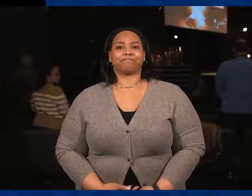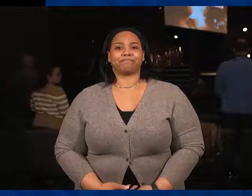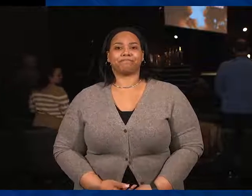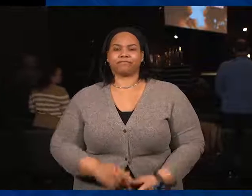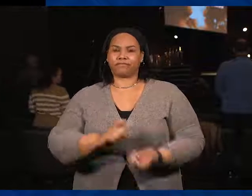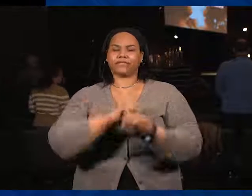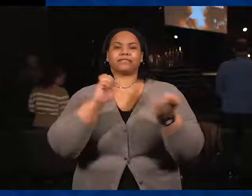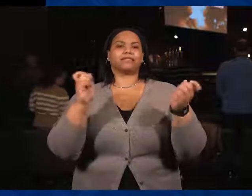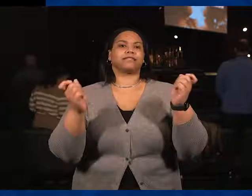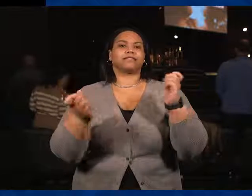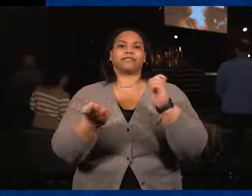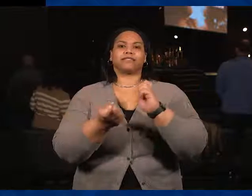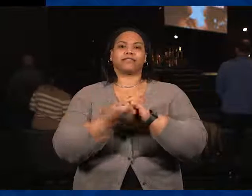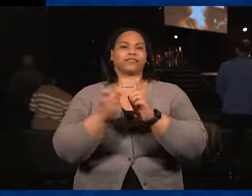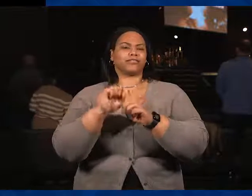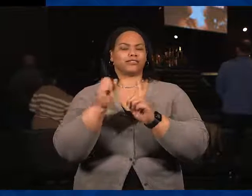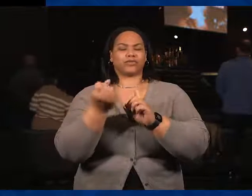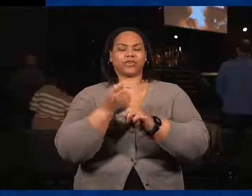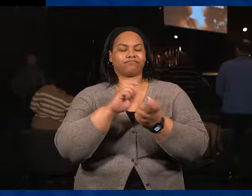to change your situation.